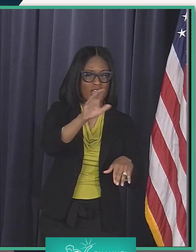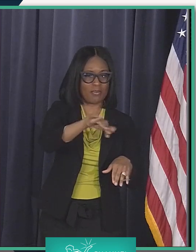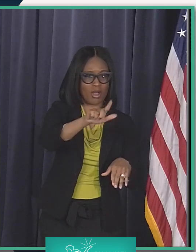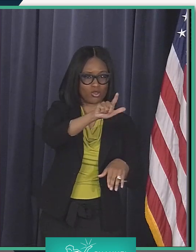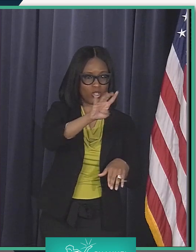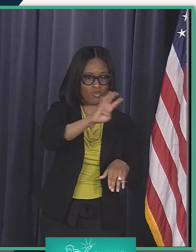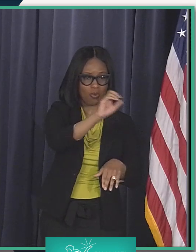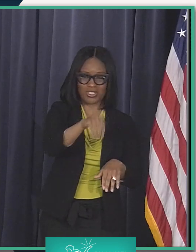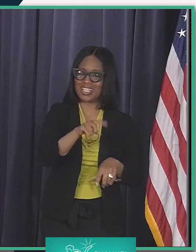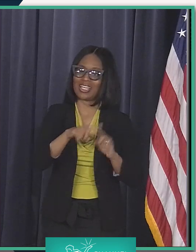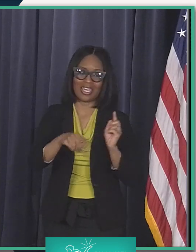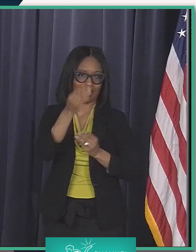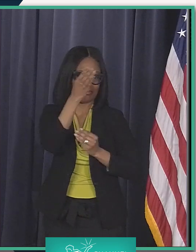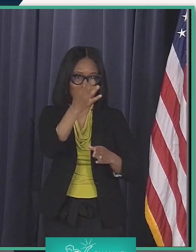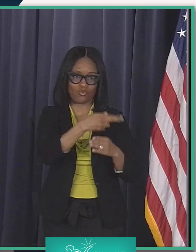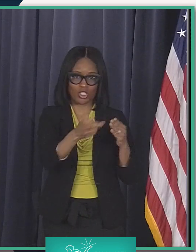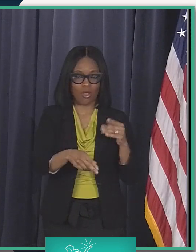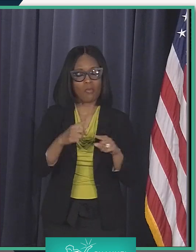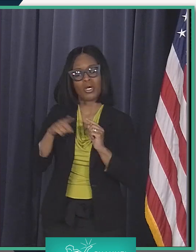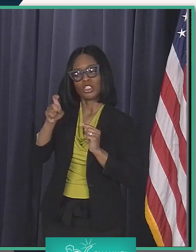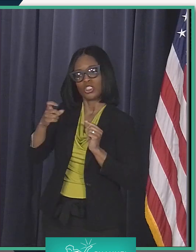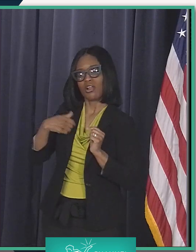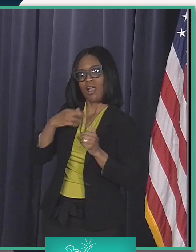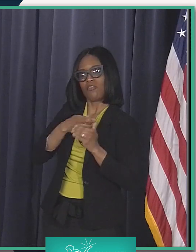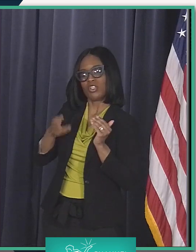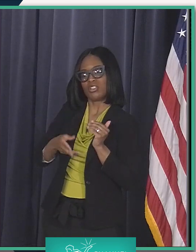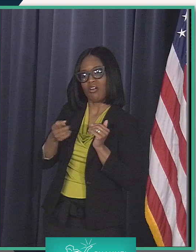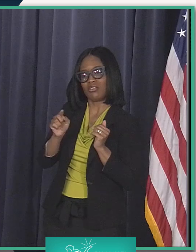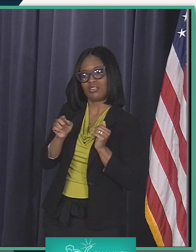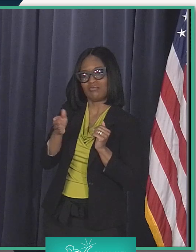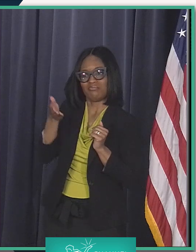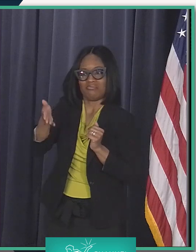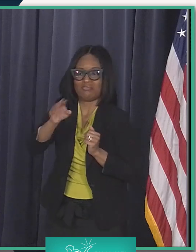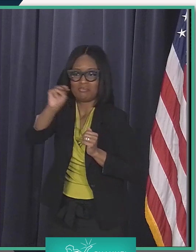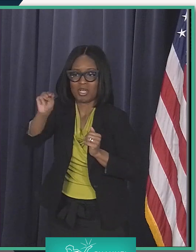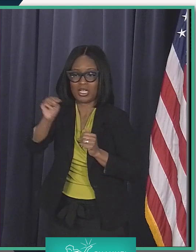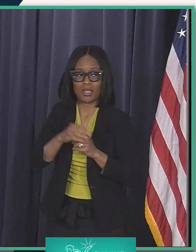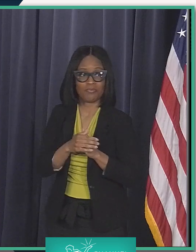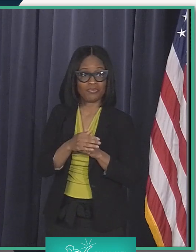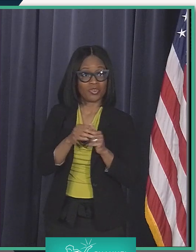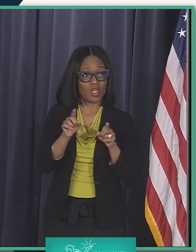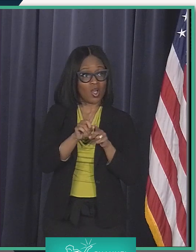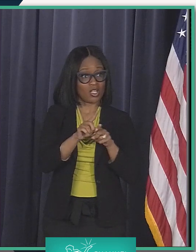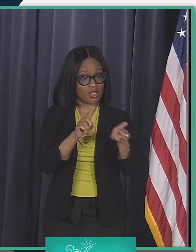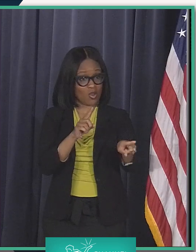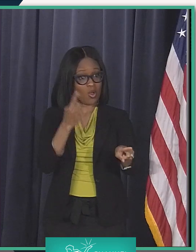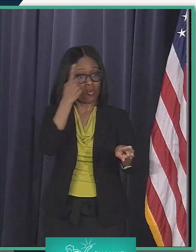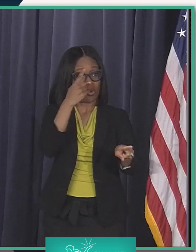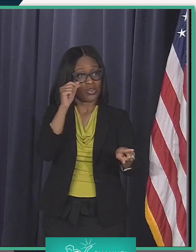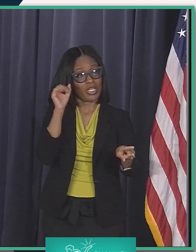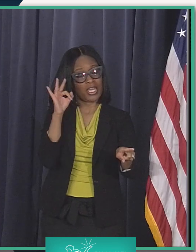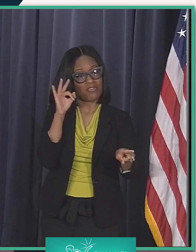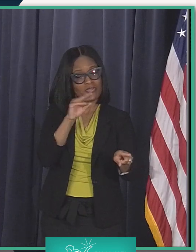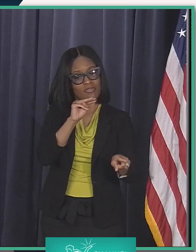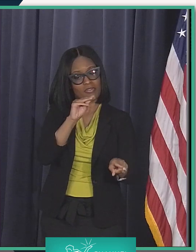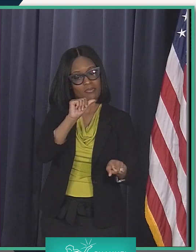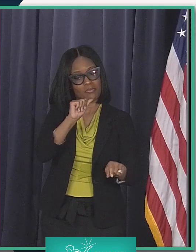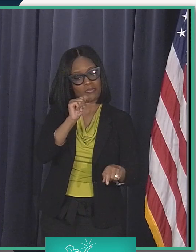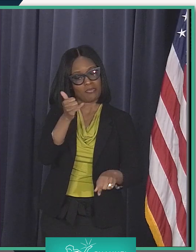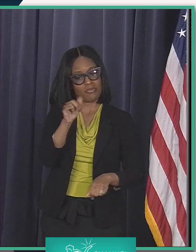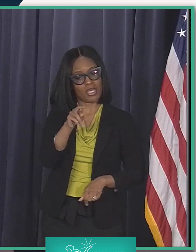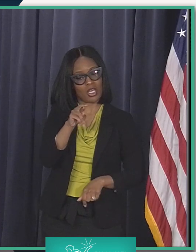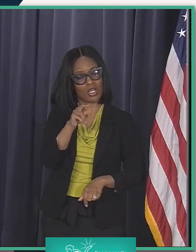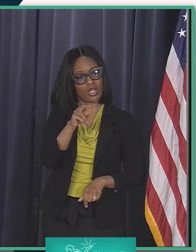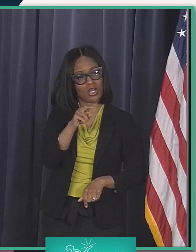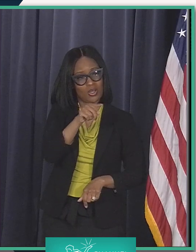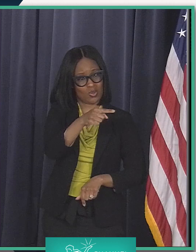the results right now, but Monday we should have a better response. Sure. And Mayor Duggan, I was also wondering about, you were